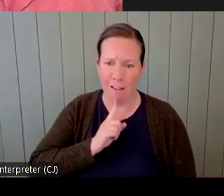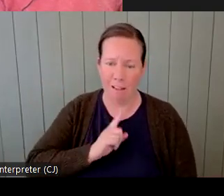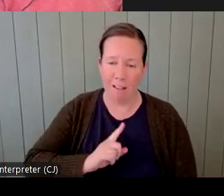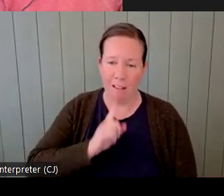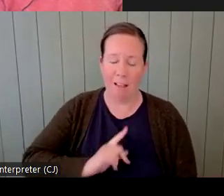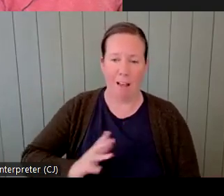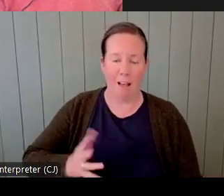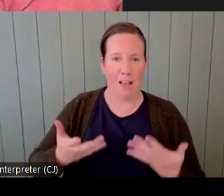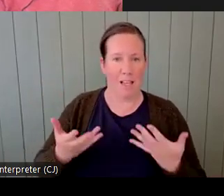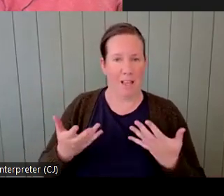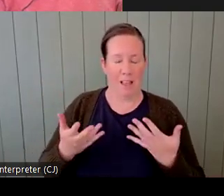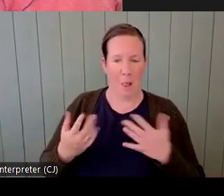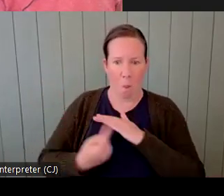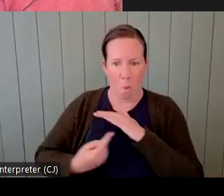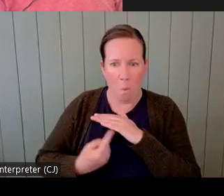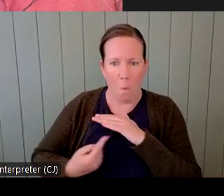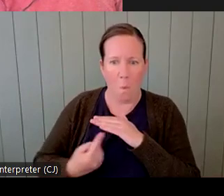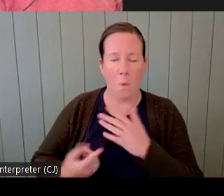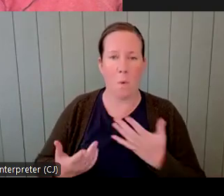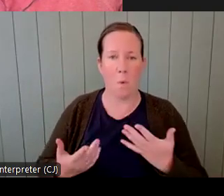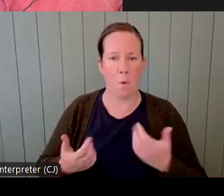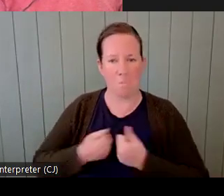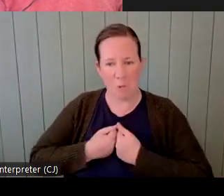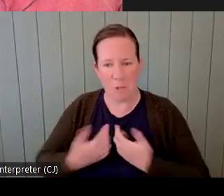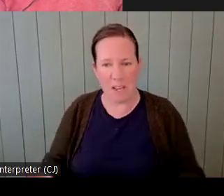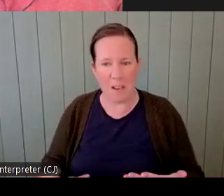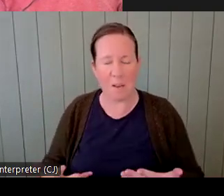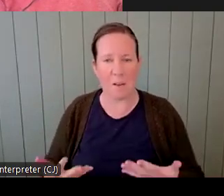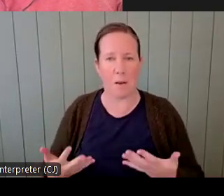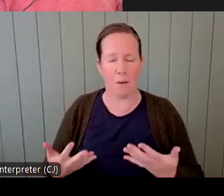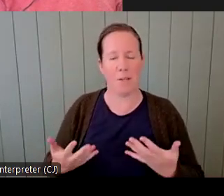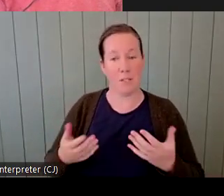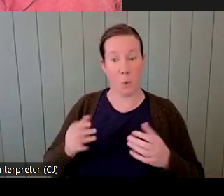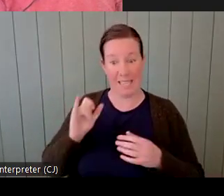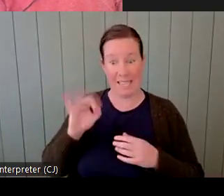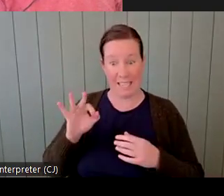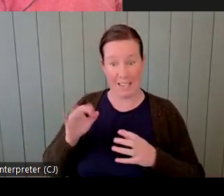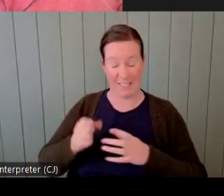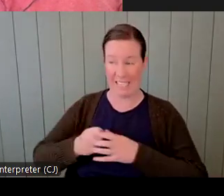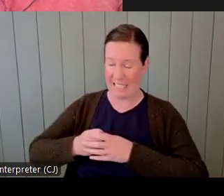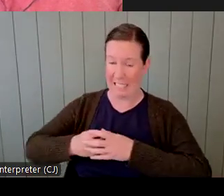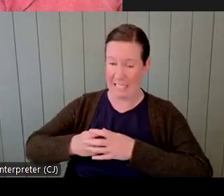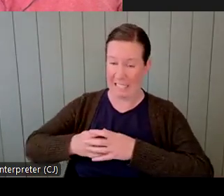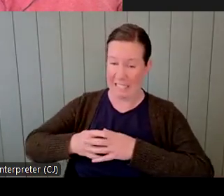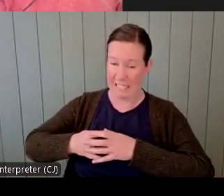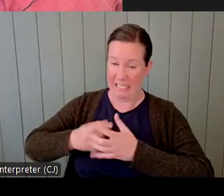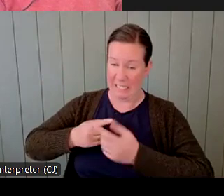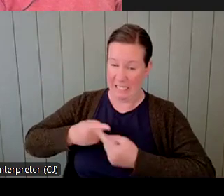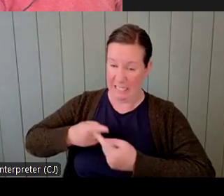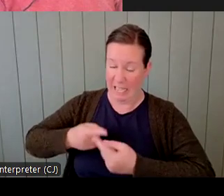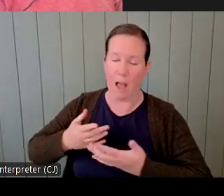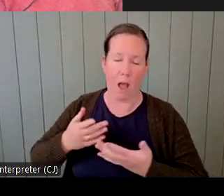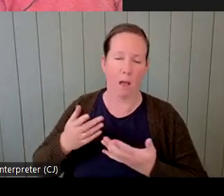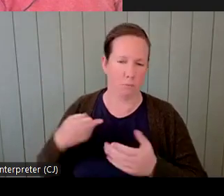like burnout. So still for those folks that are still, on the scaling side, I would recommend them to, join a community or